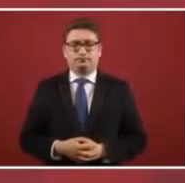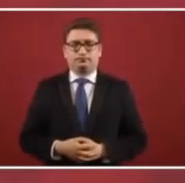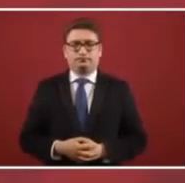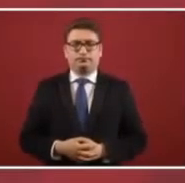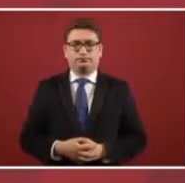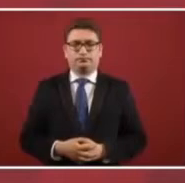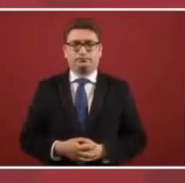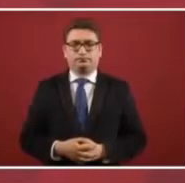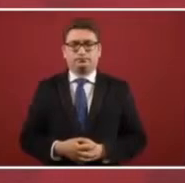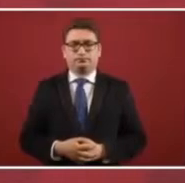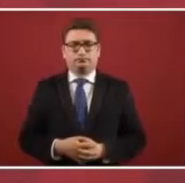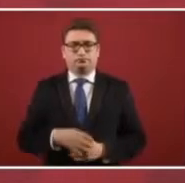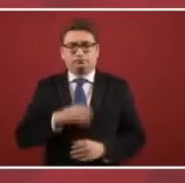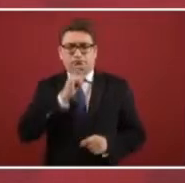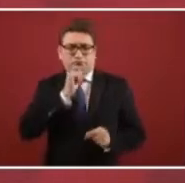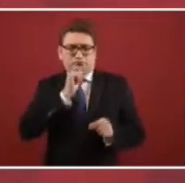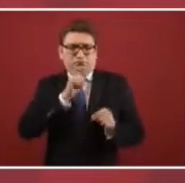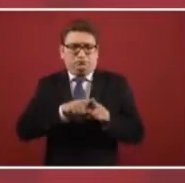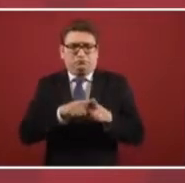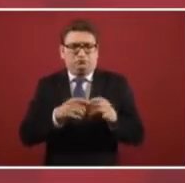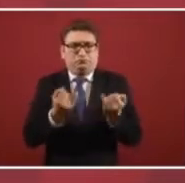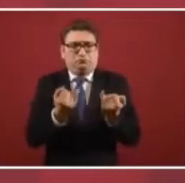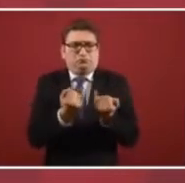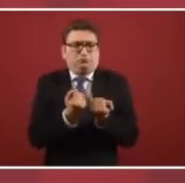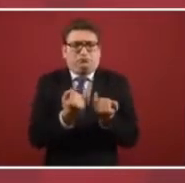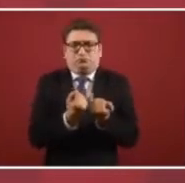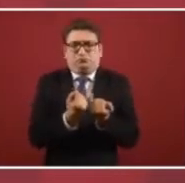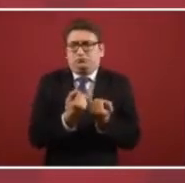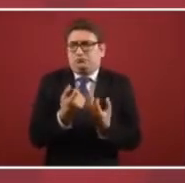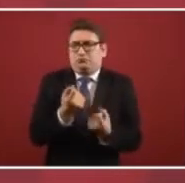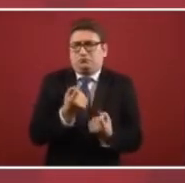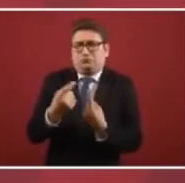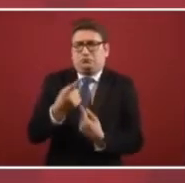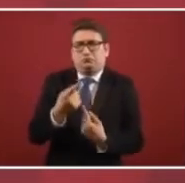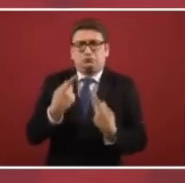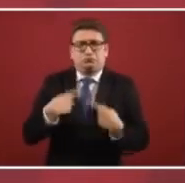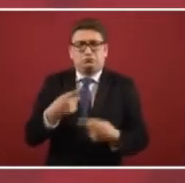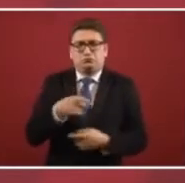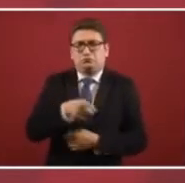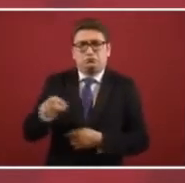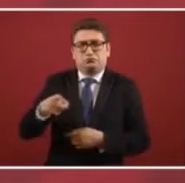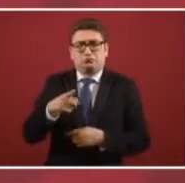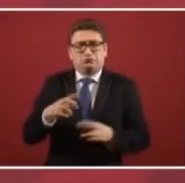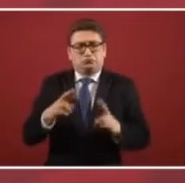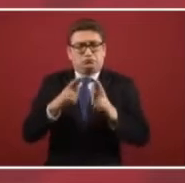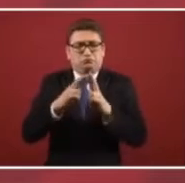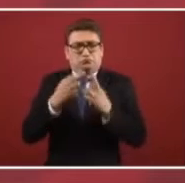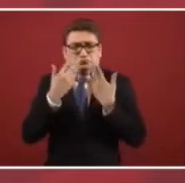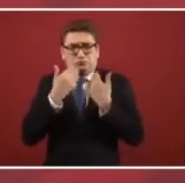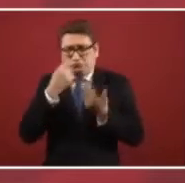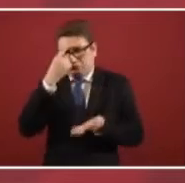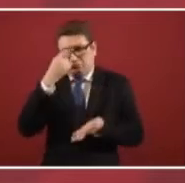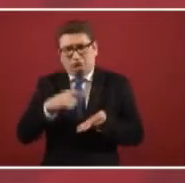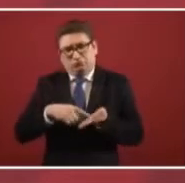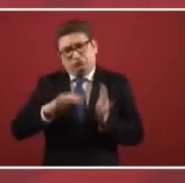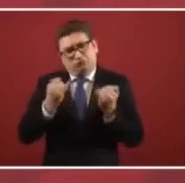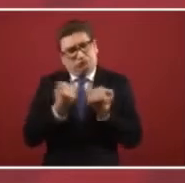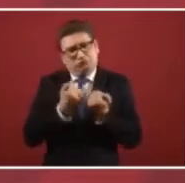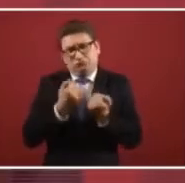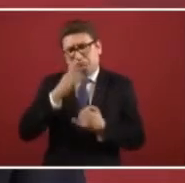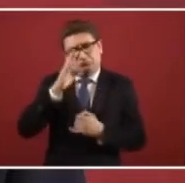to guarantee the liberty to those who have no beliefs,